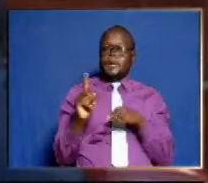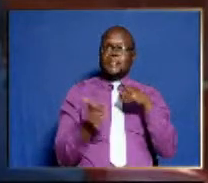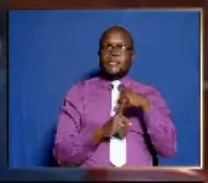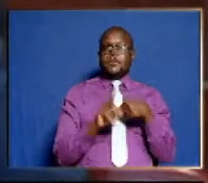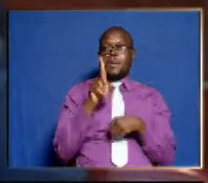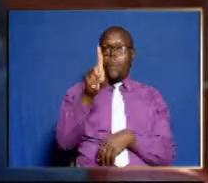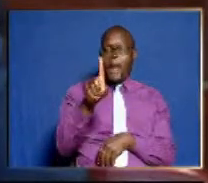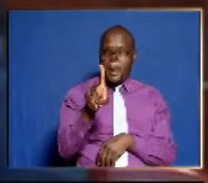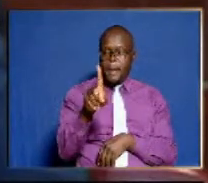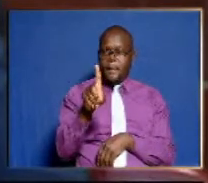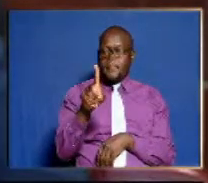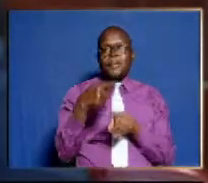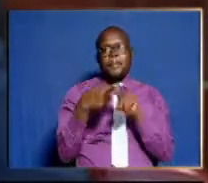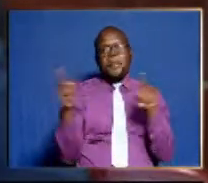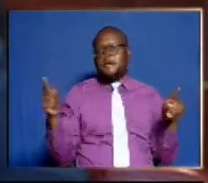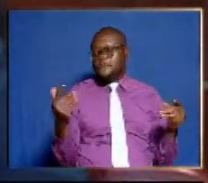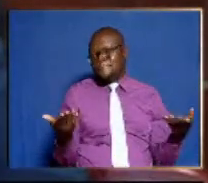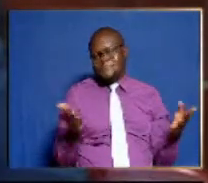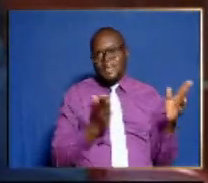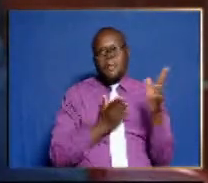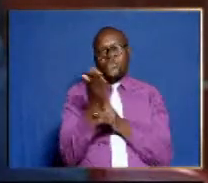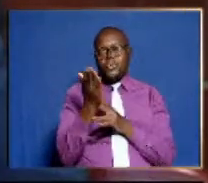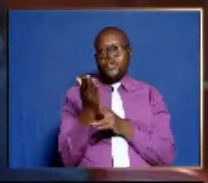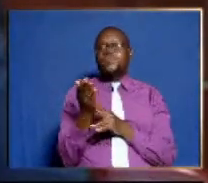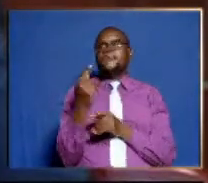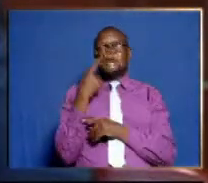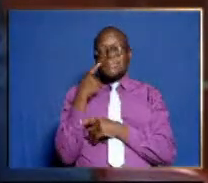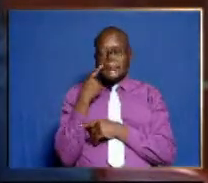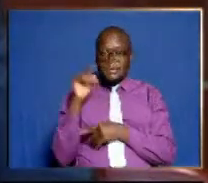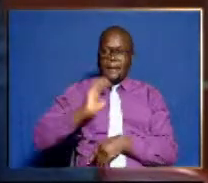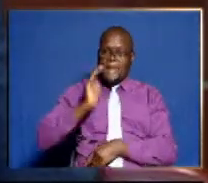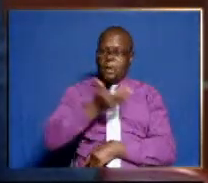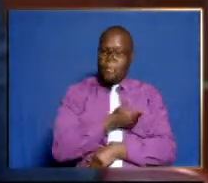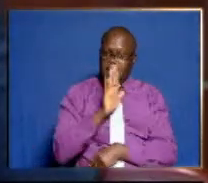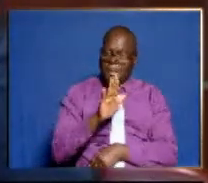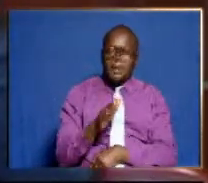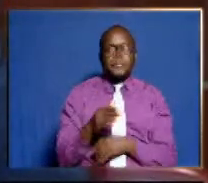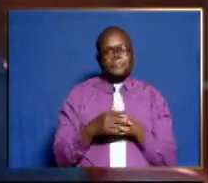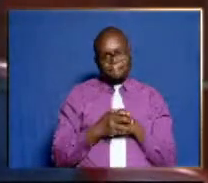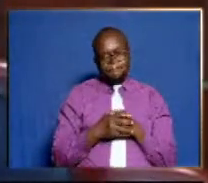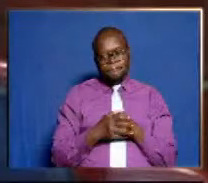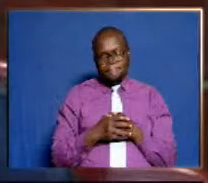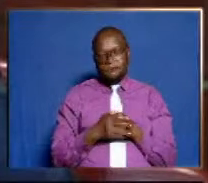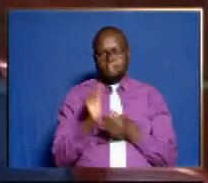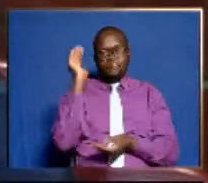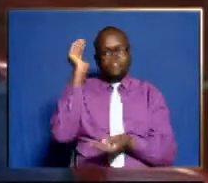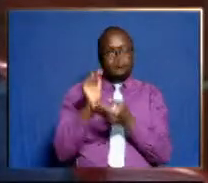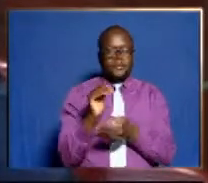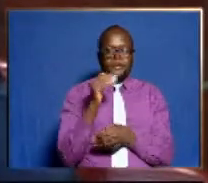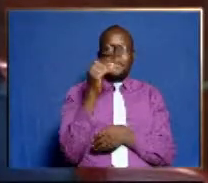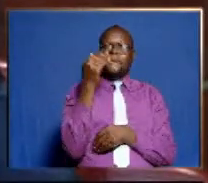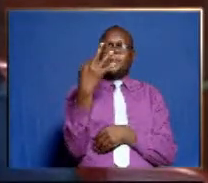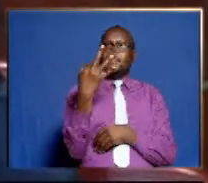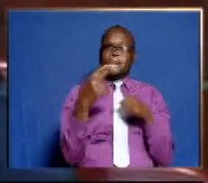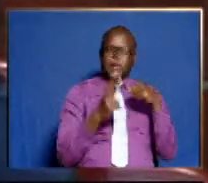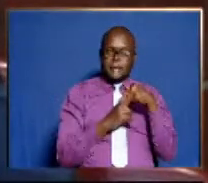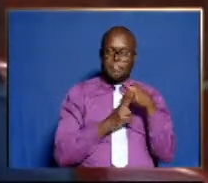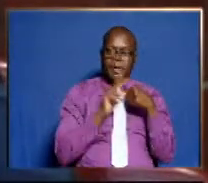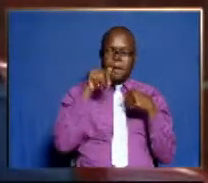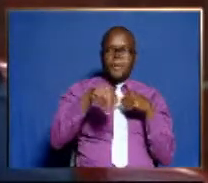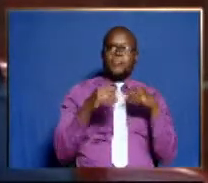46.61. However, of course, through consideration of the committee, it was capped at